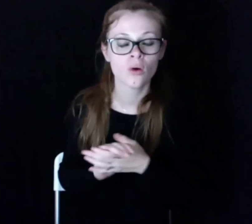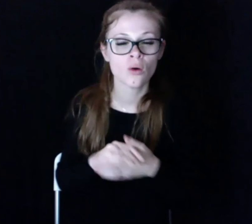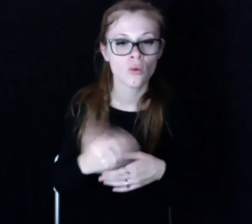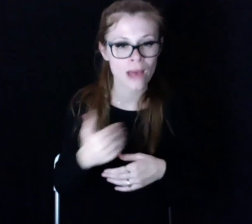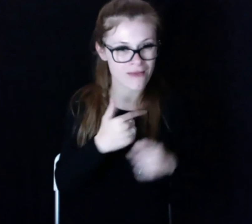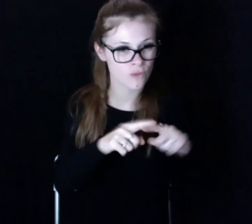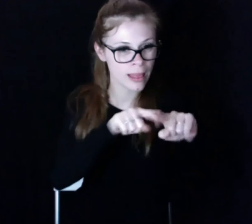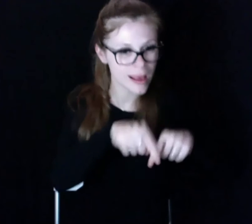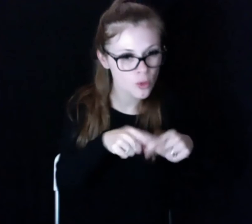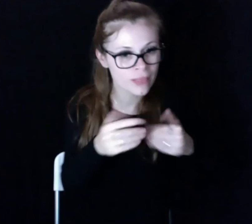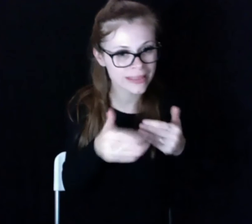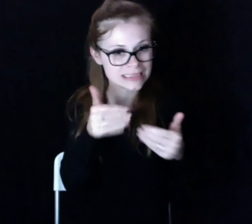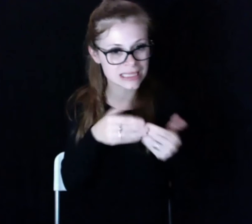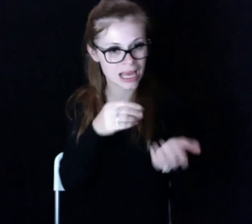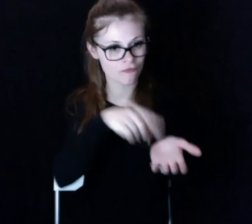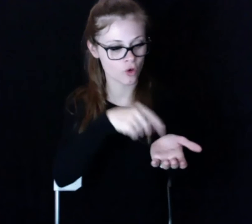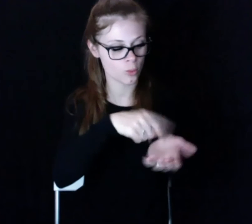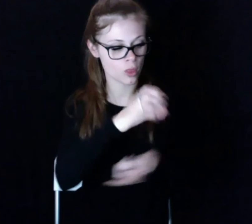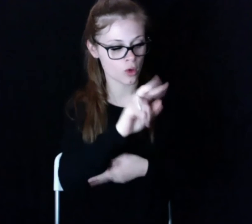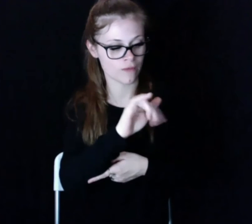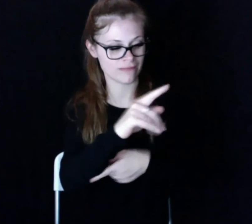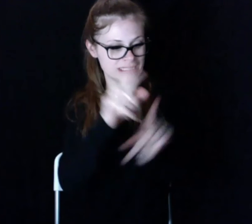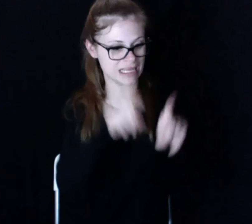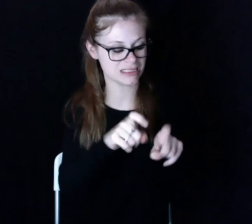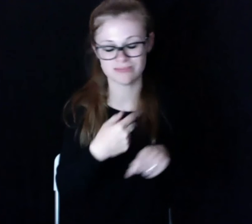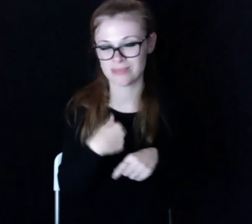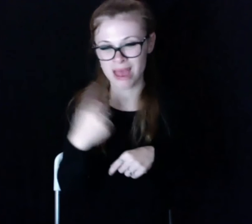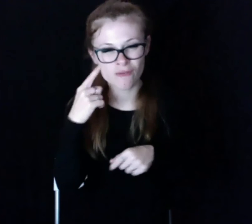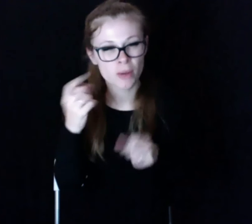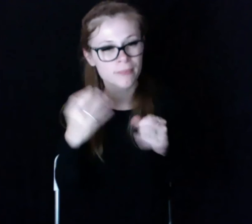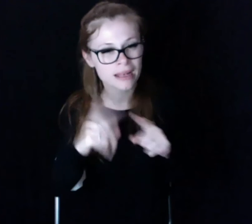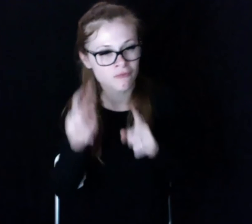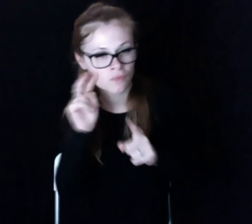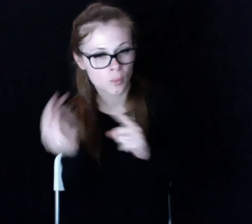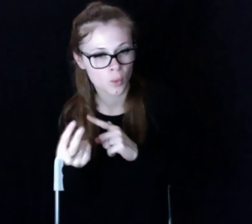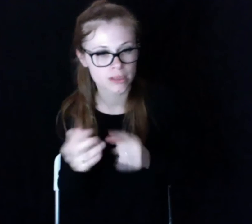reliable, easy, and affordable COVID tests? I've heard differing views.